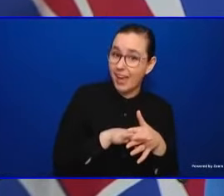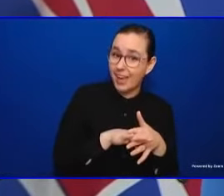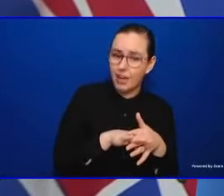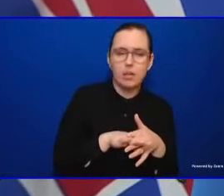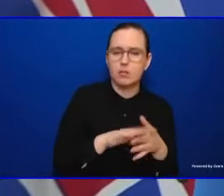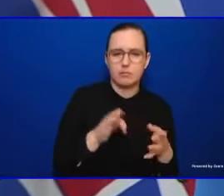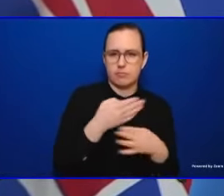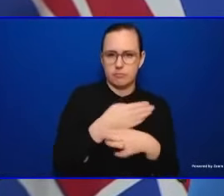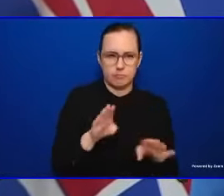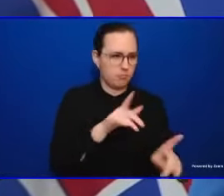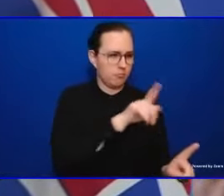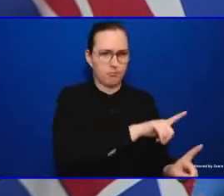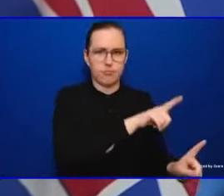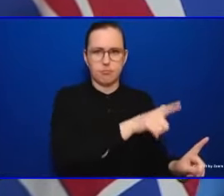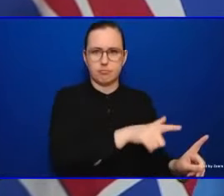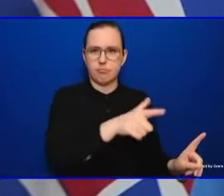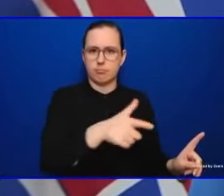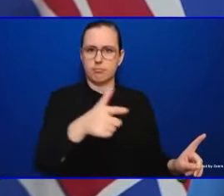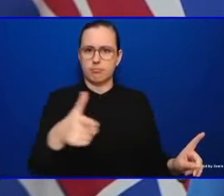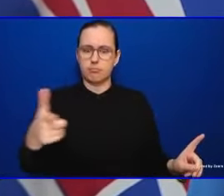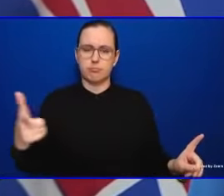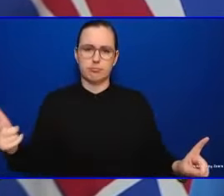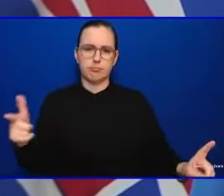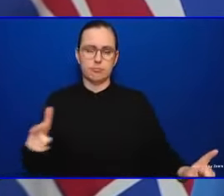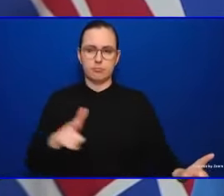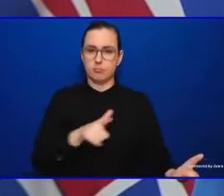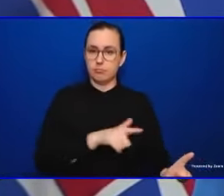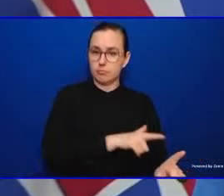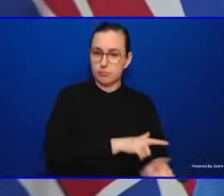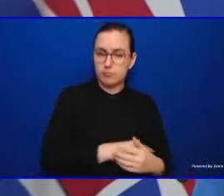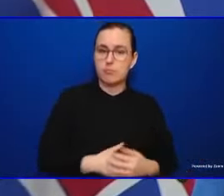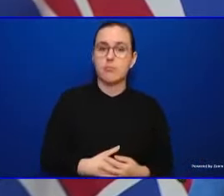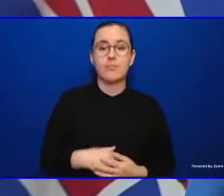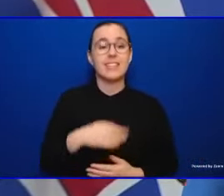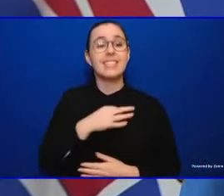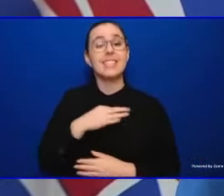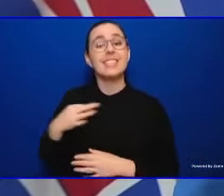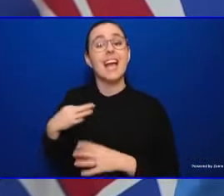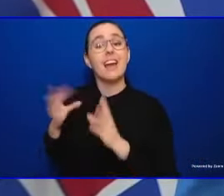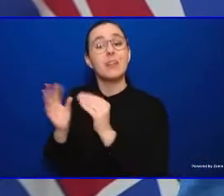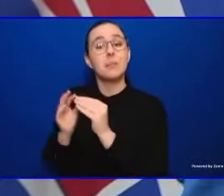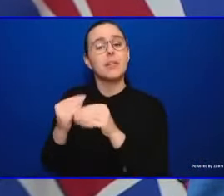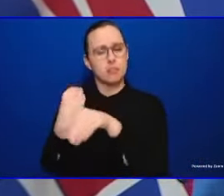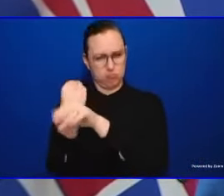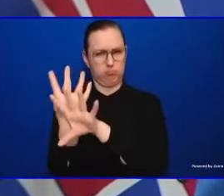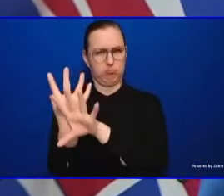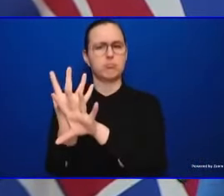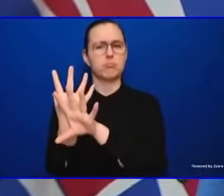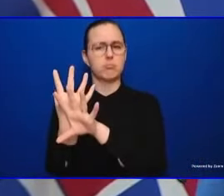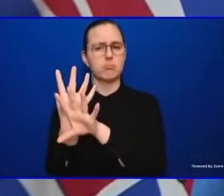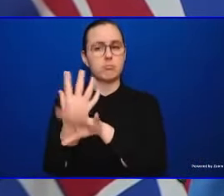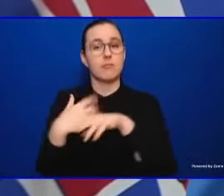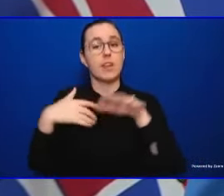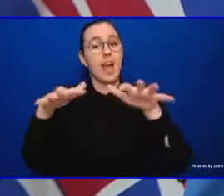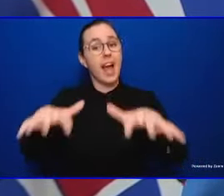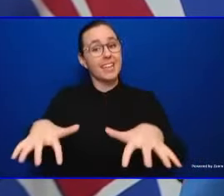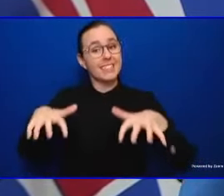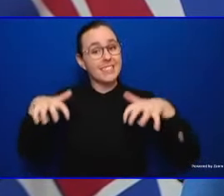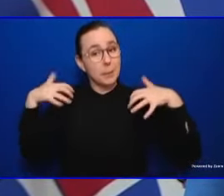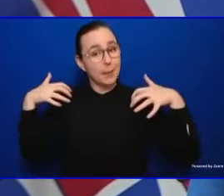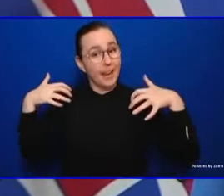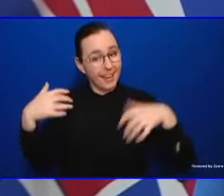meetings. We will be restricting visitors to schools for the time being. And I would like to say about masks that we